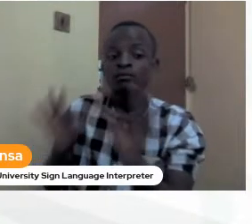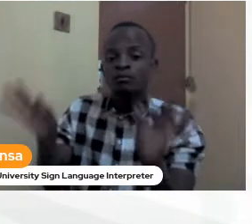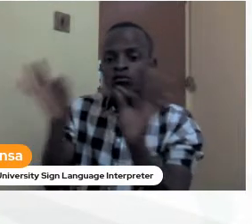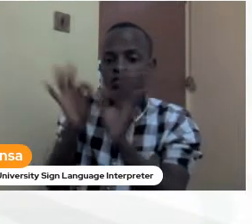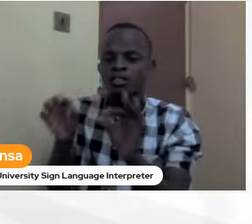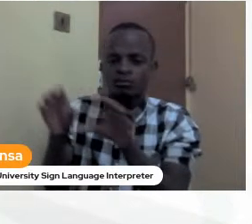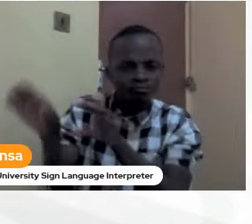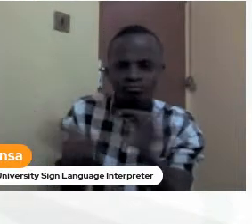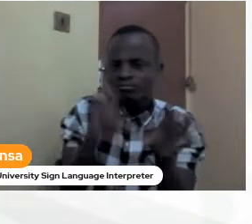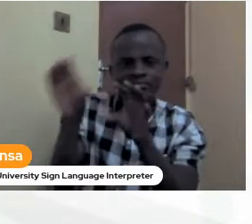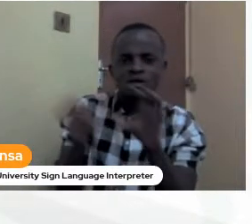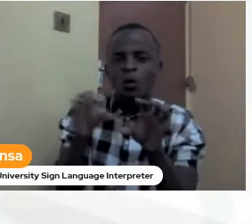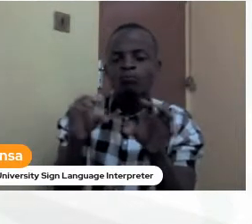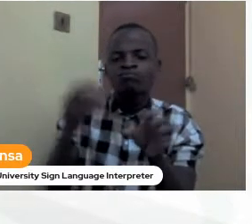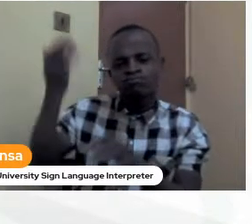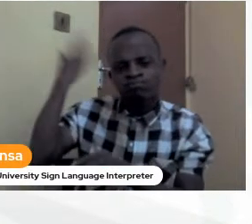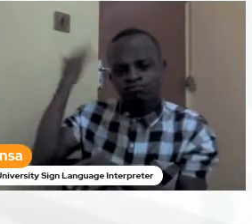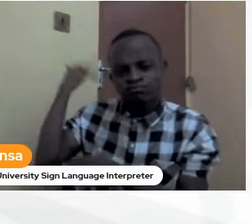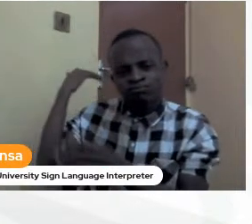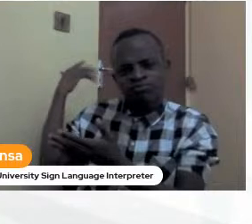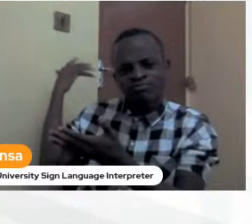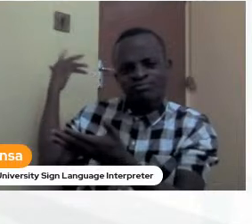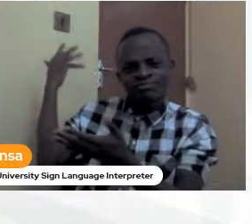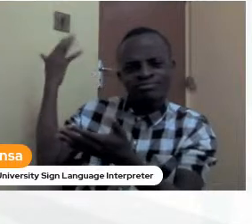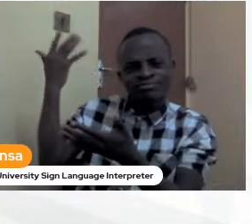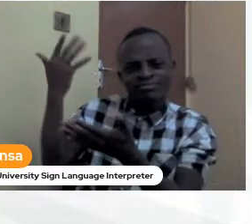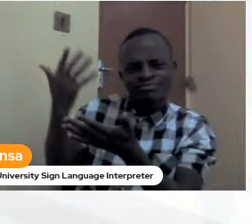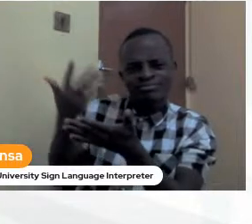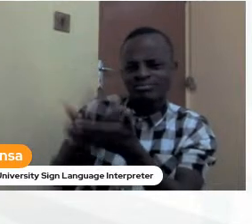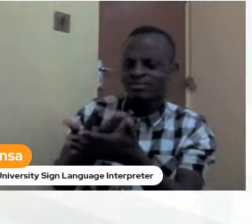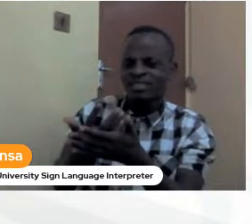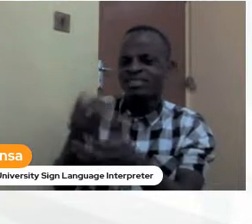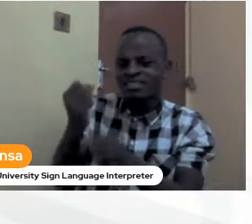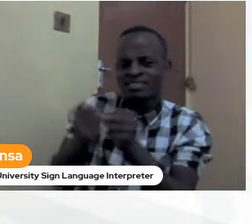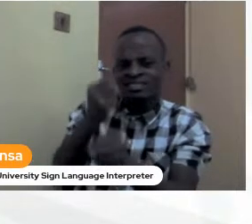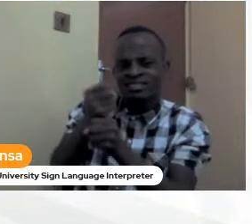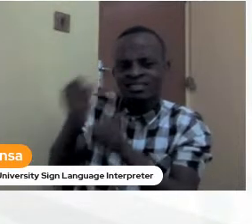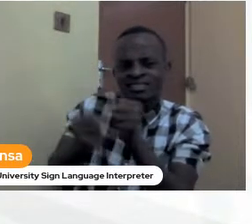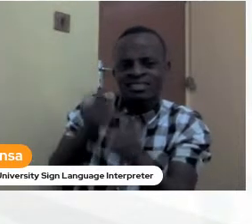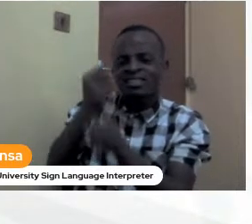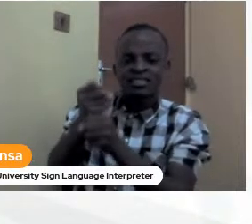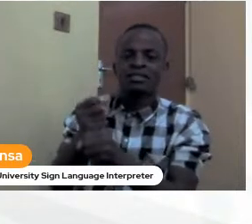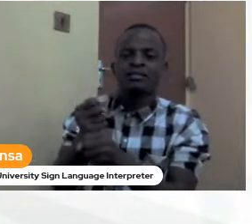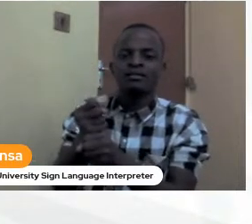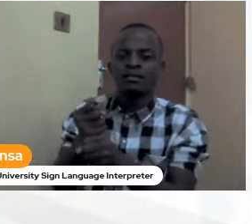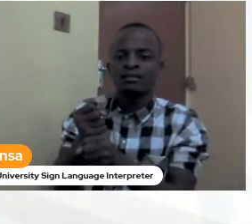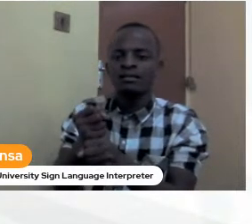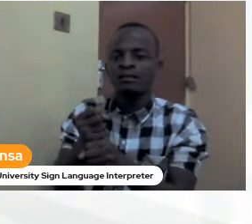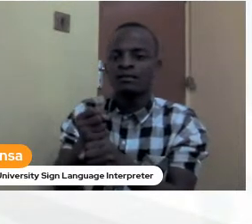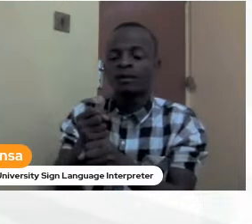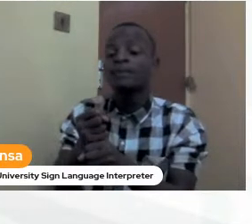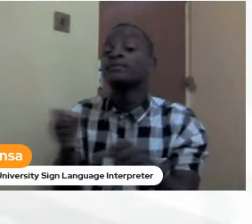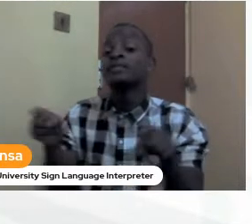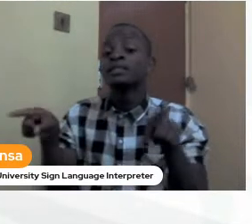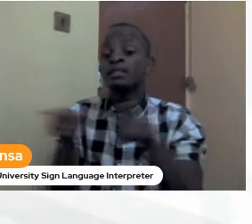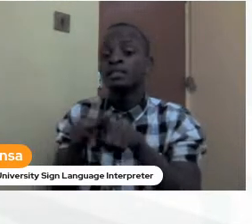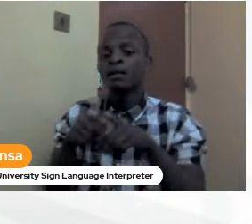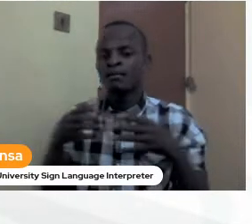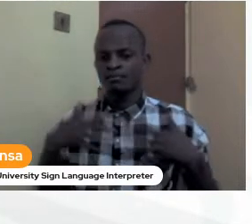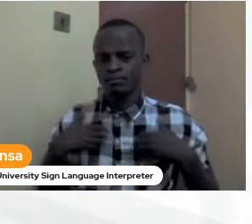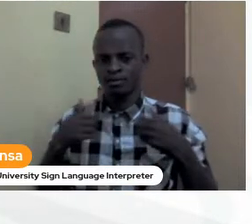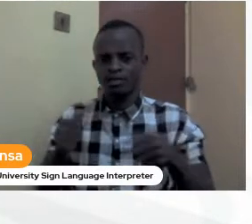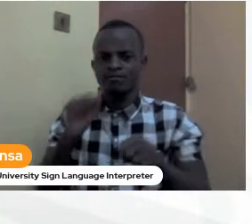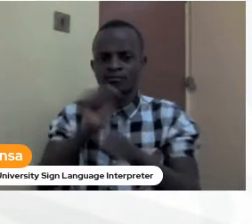that from way past the years, programmers and even the health care provision